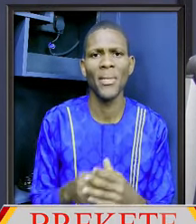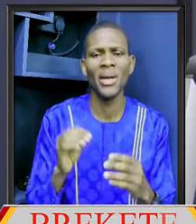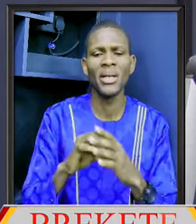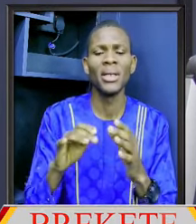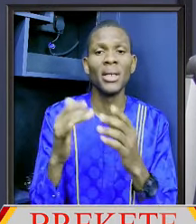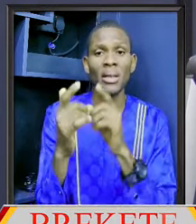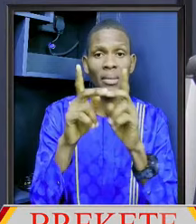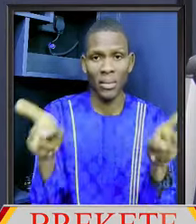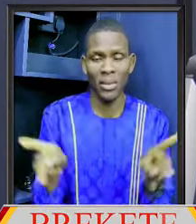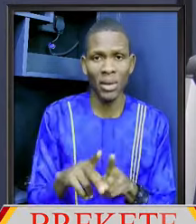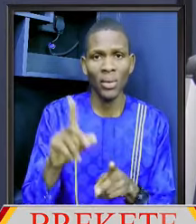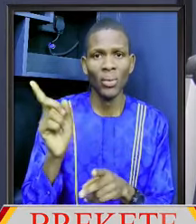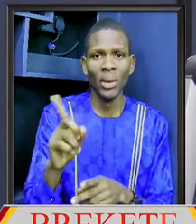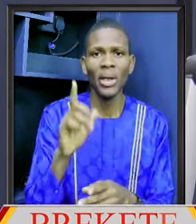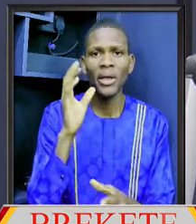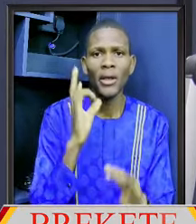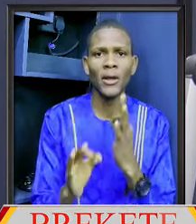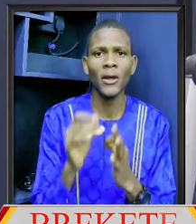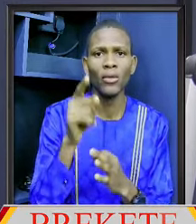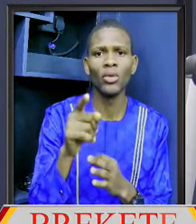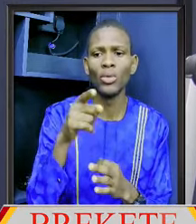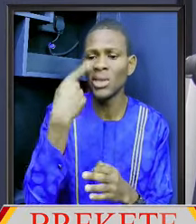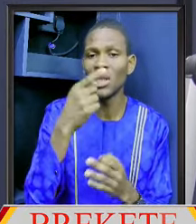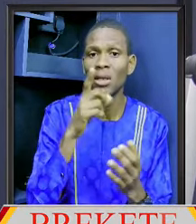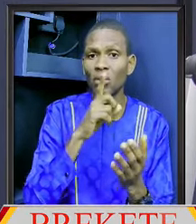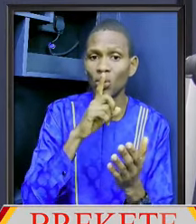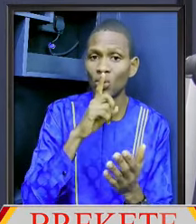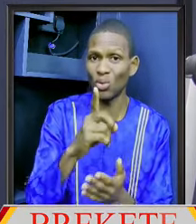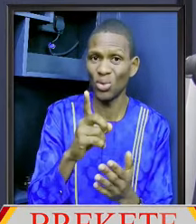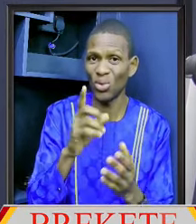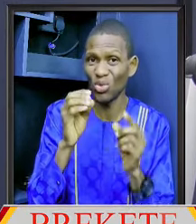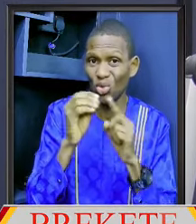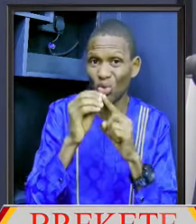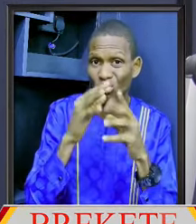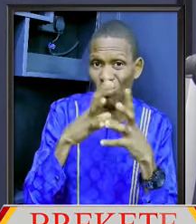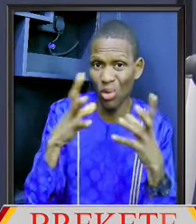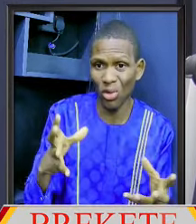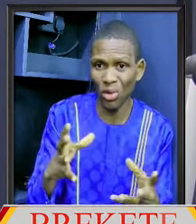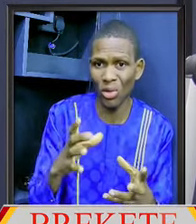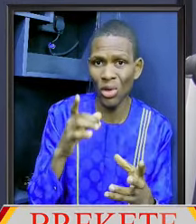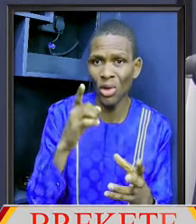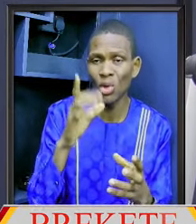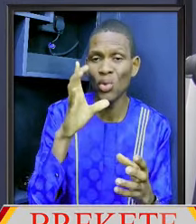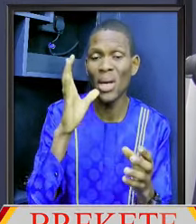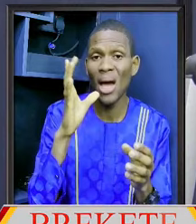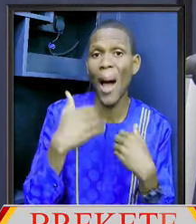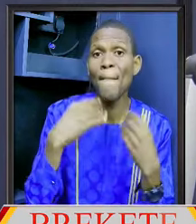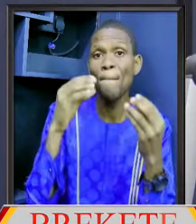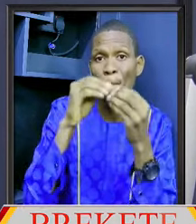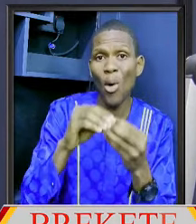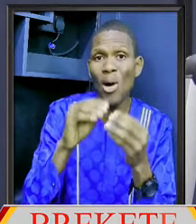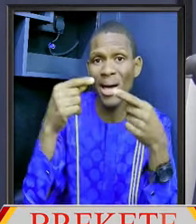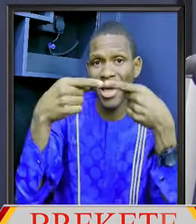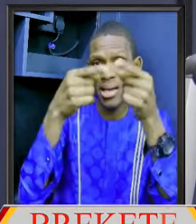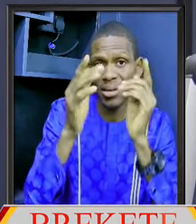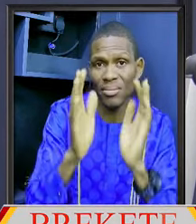In a place where if you say the truth too much, you make more enemies.